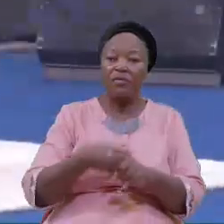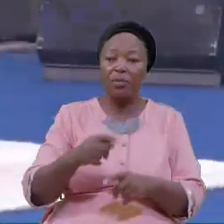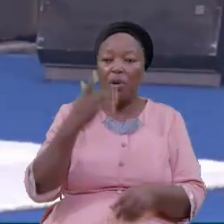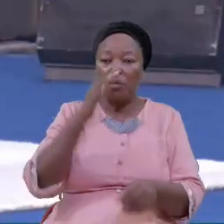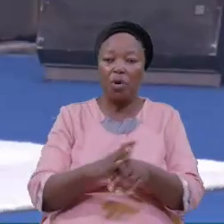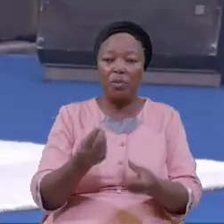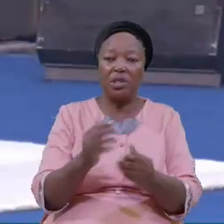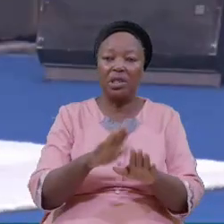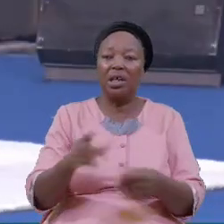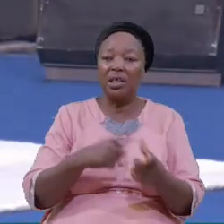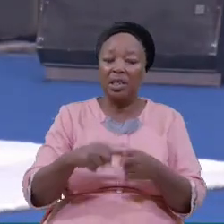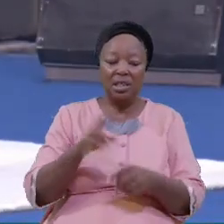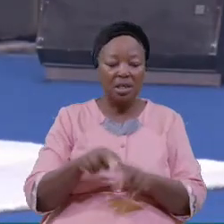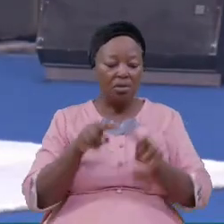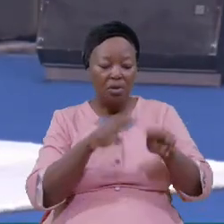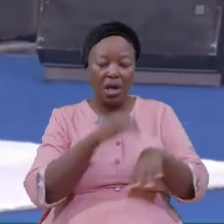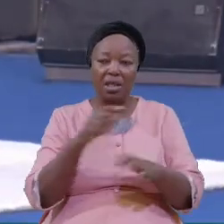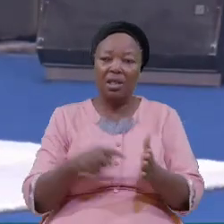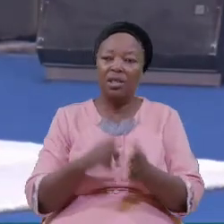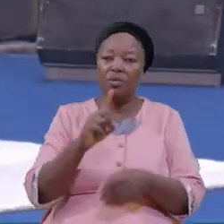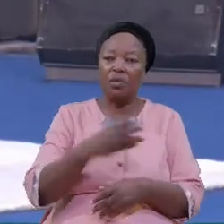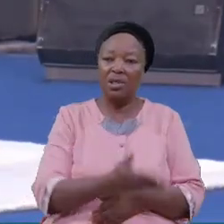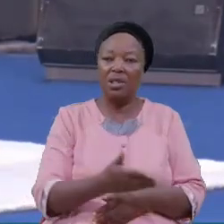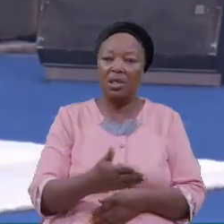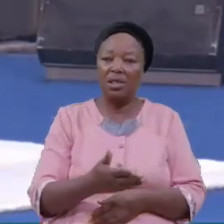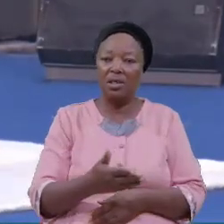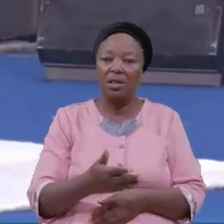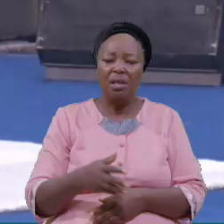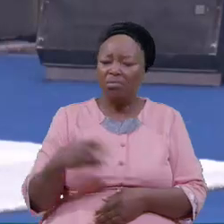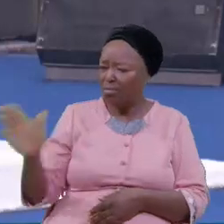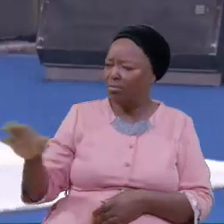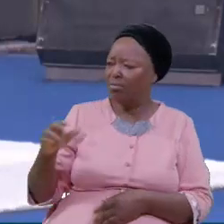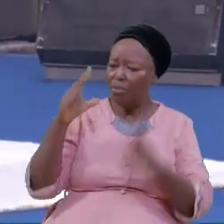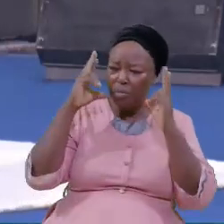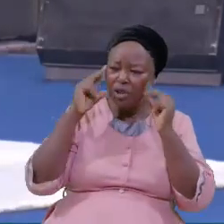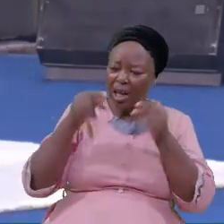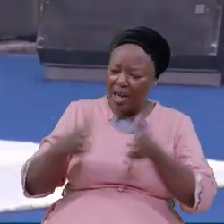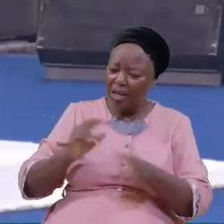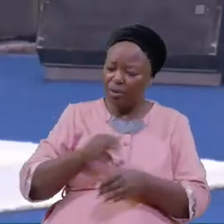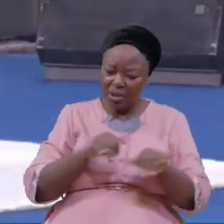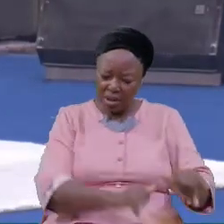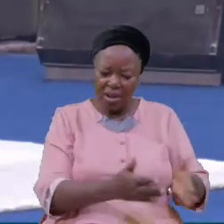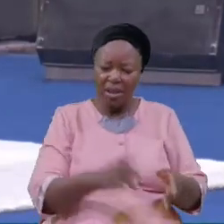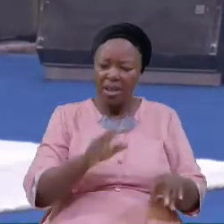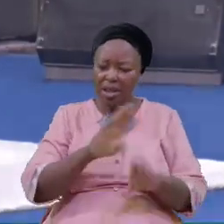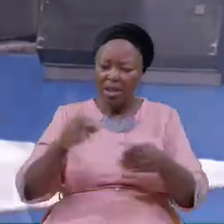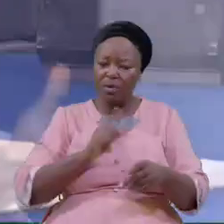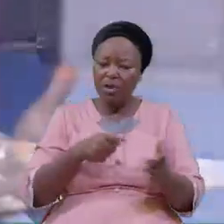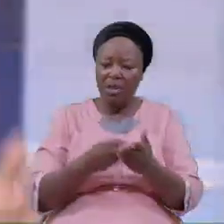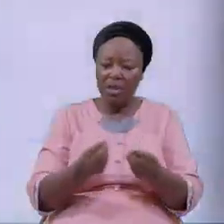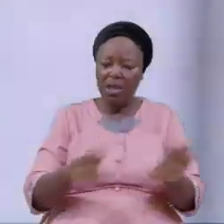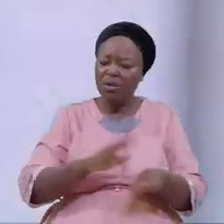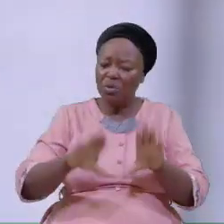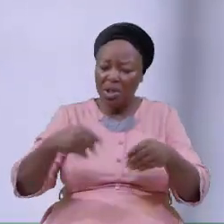at this one here. Let's stay here. Moses, give us this land. Don't give us God's heritage.